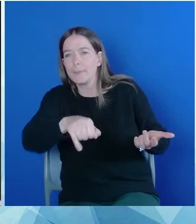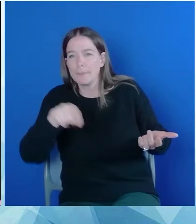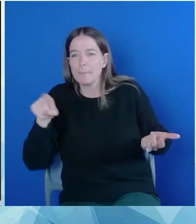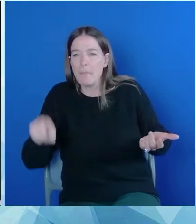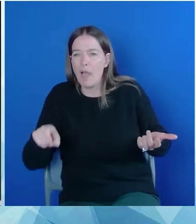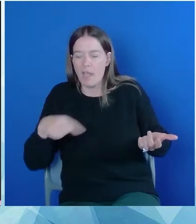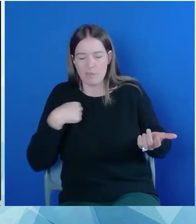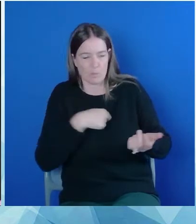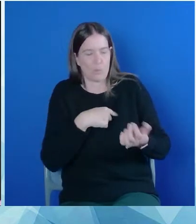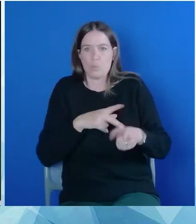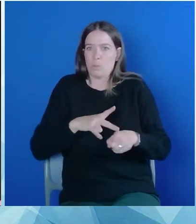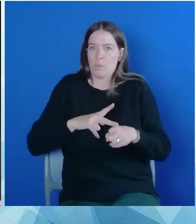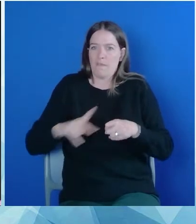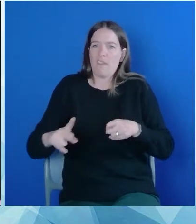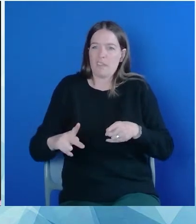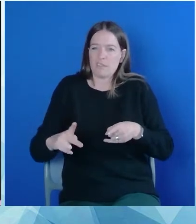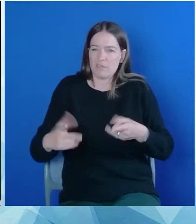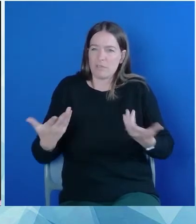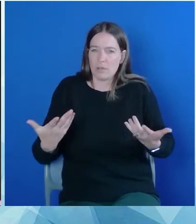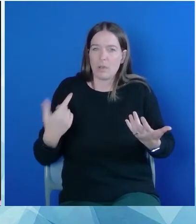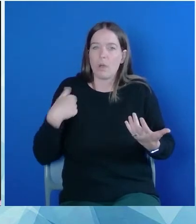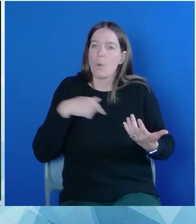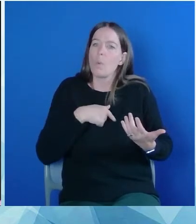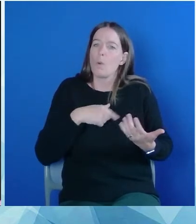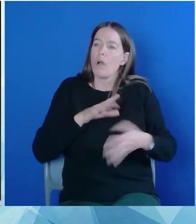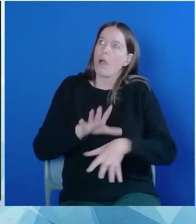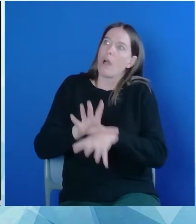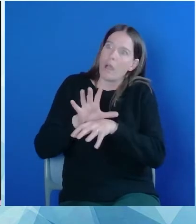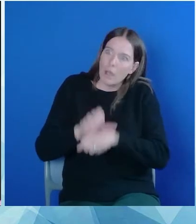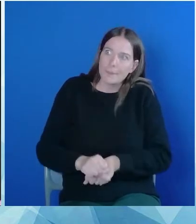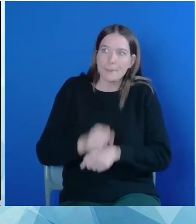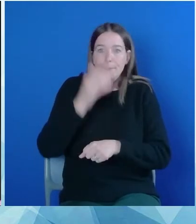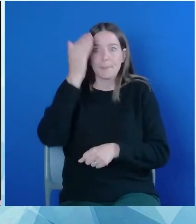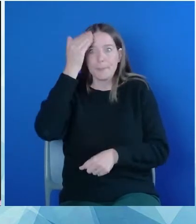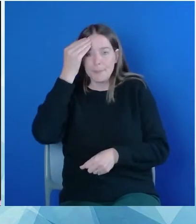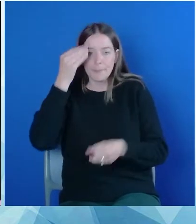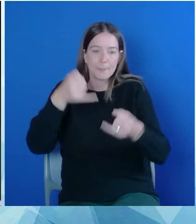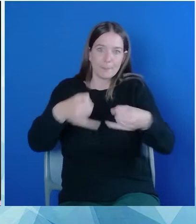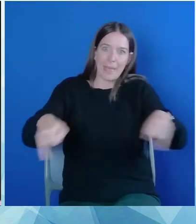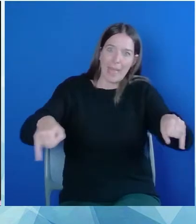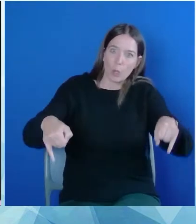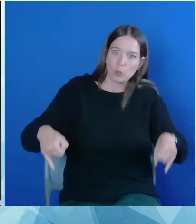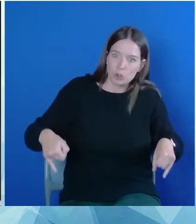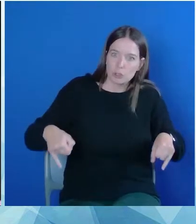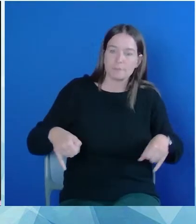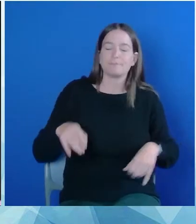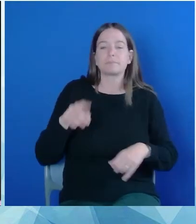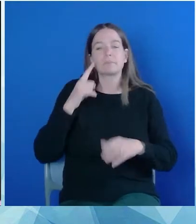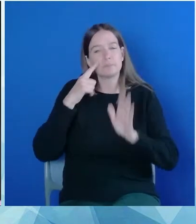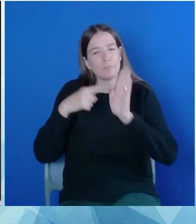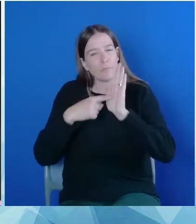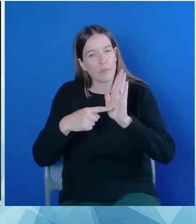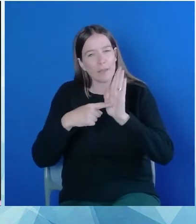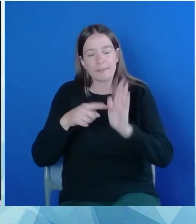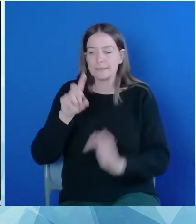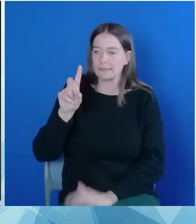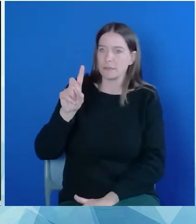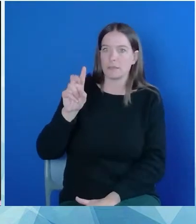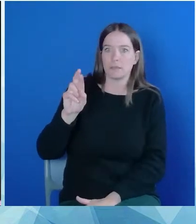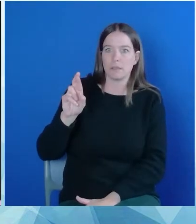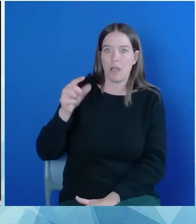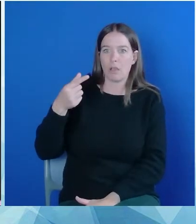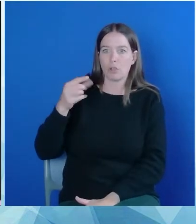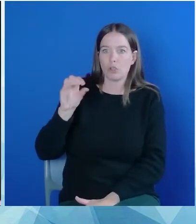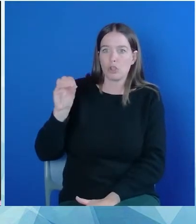become accustomed to drawing those lines. For example, like Dr. Goodstein said, he taught math at